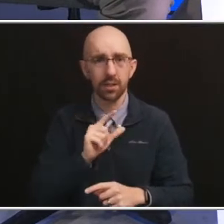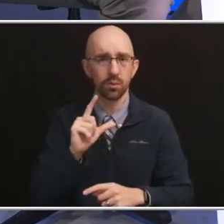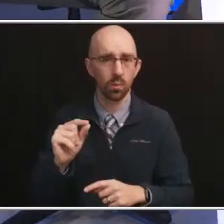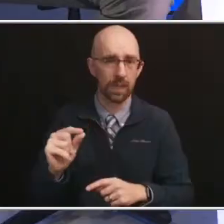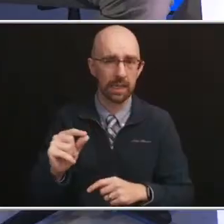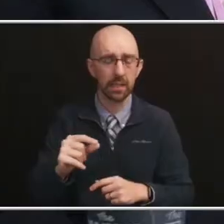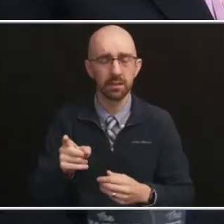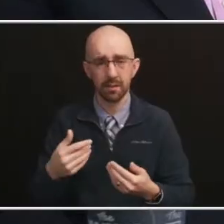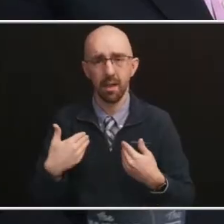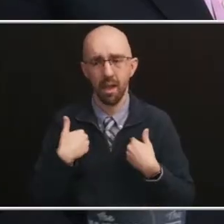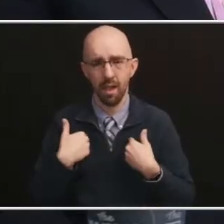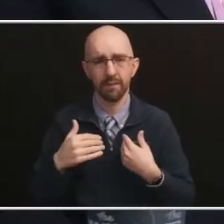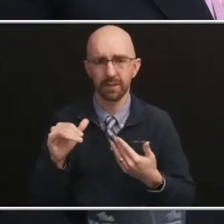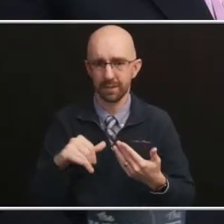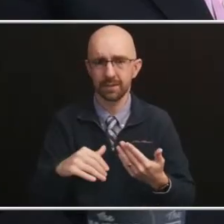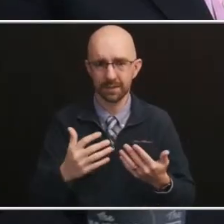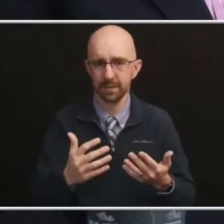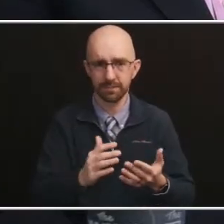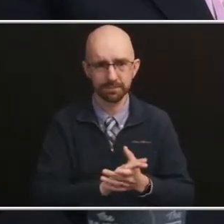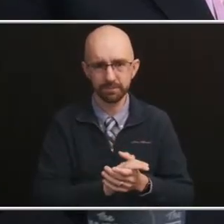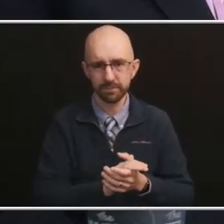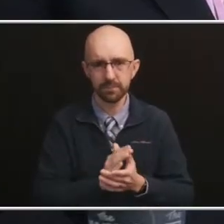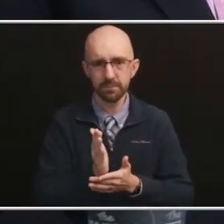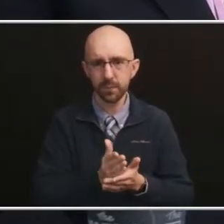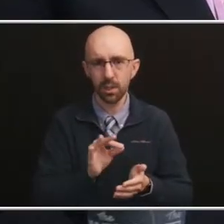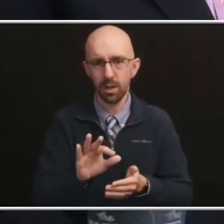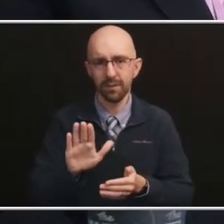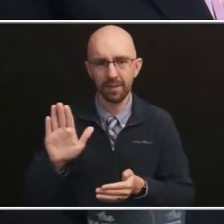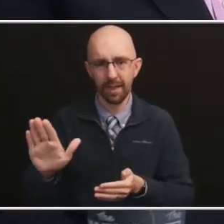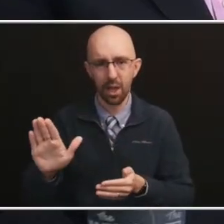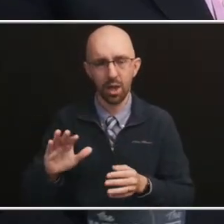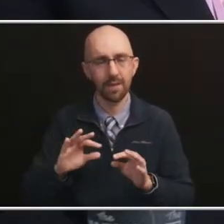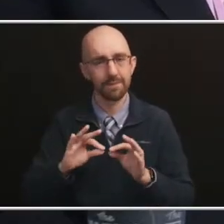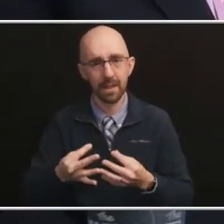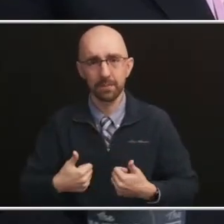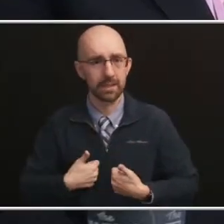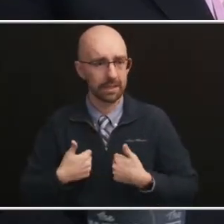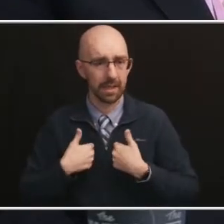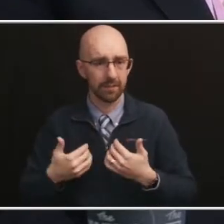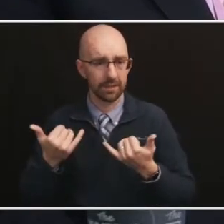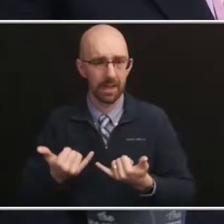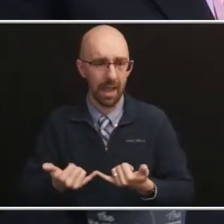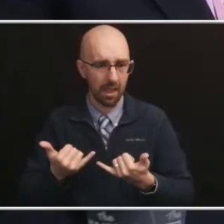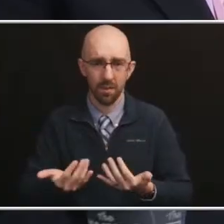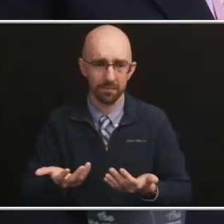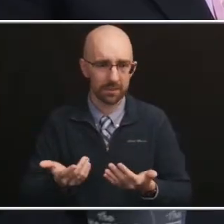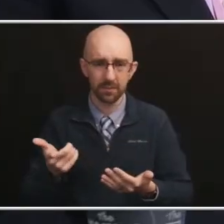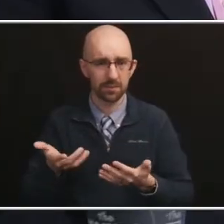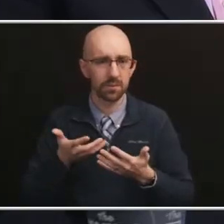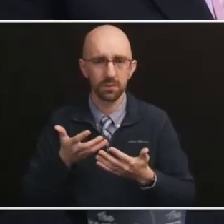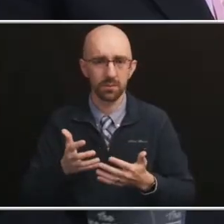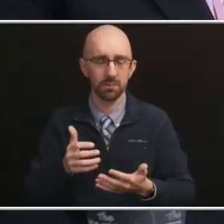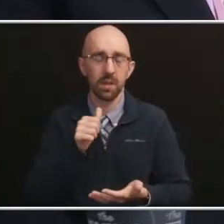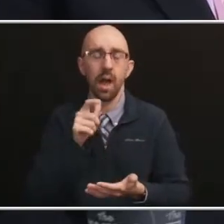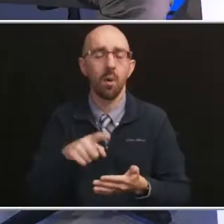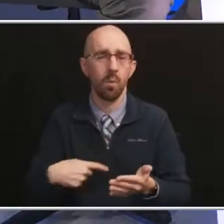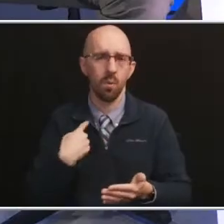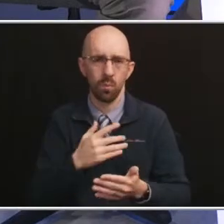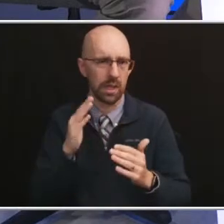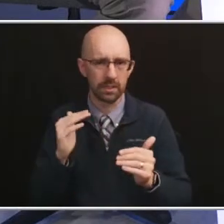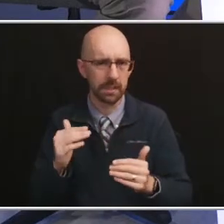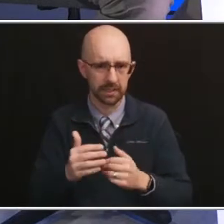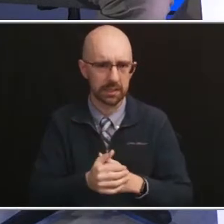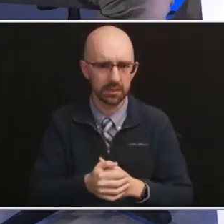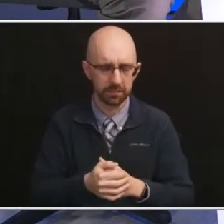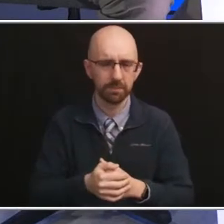have this as part of their family life now was certainly not what any of us expected. No, and so the fact that 1